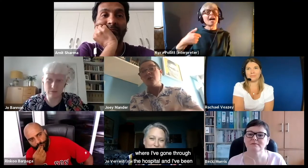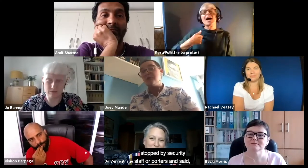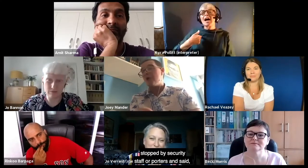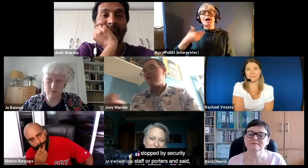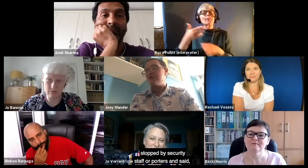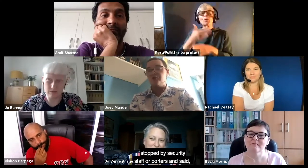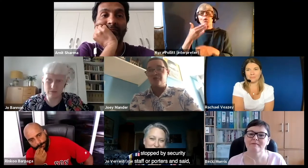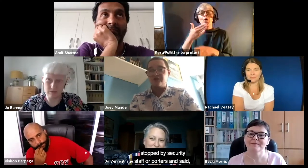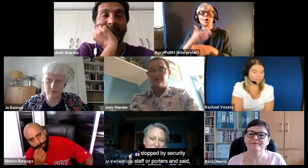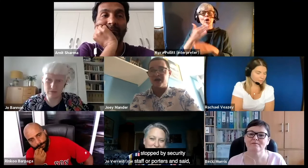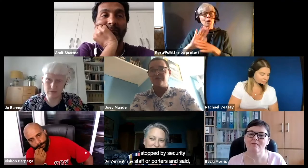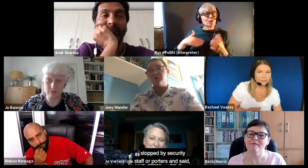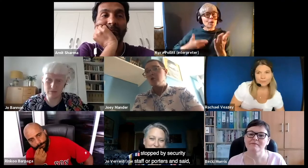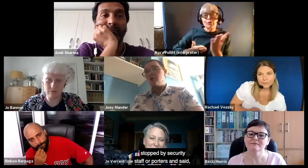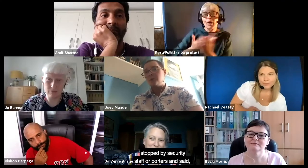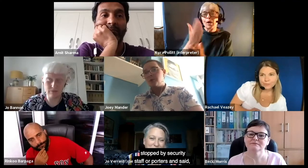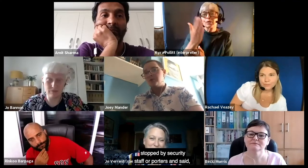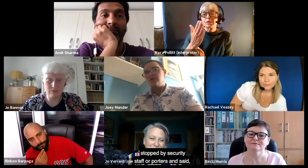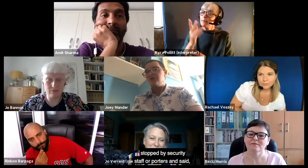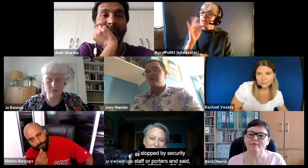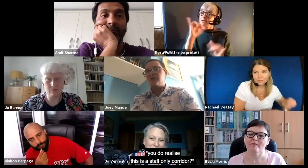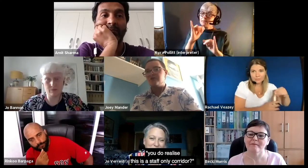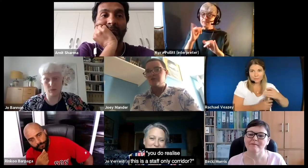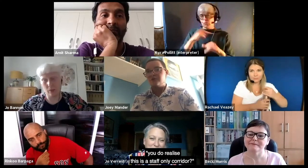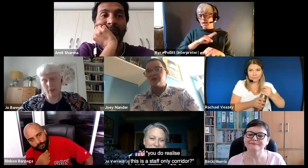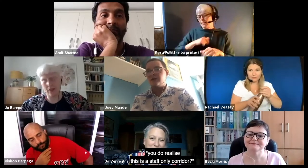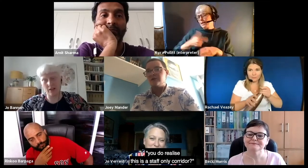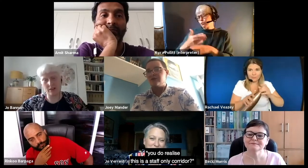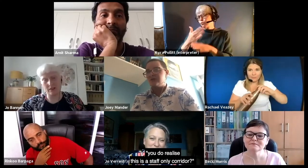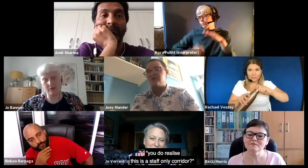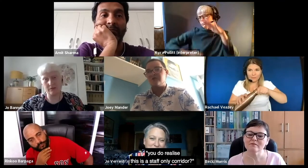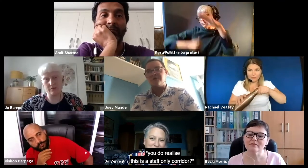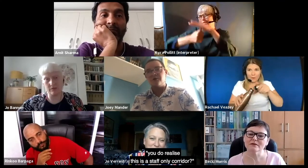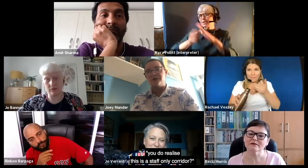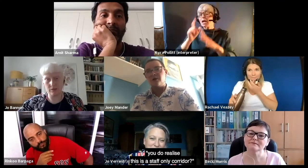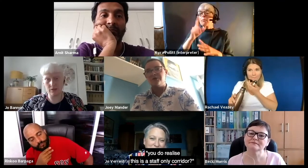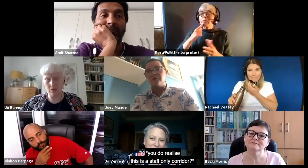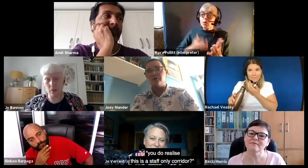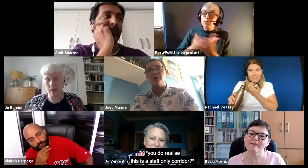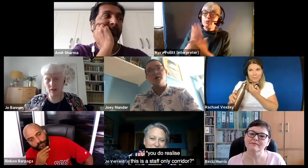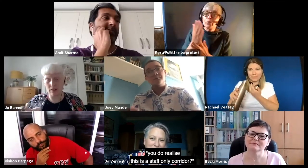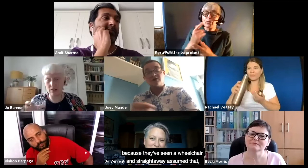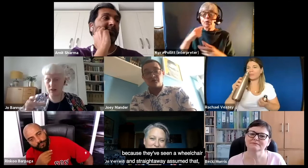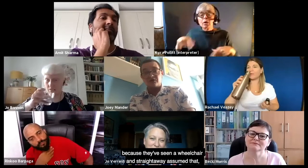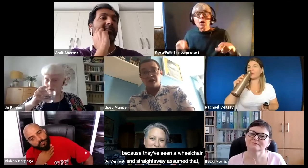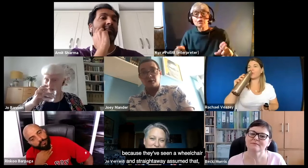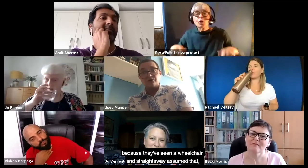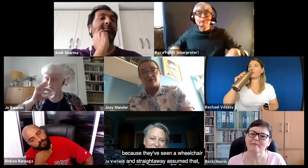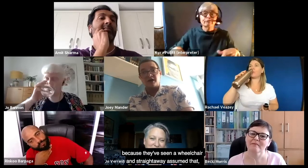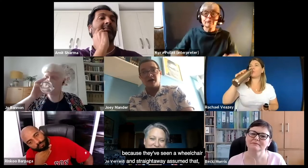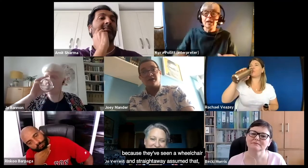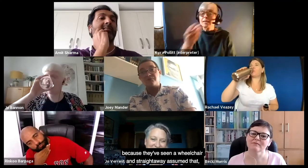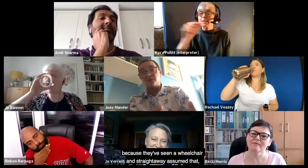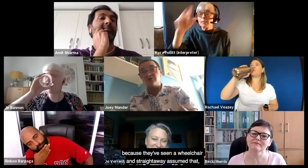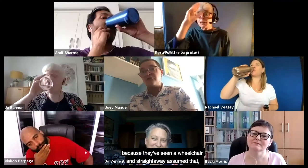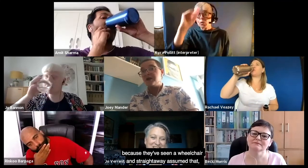been stopped by security staff or porters and said, "You do realise that this is a staff only corridor?" Because they've seen a